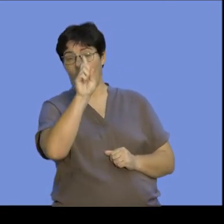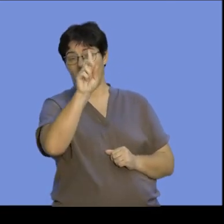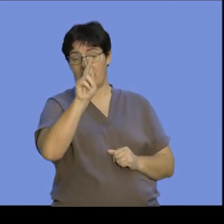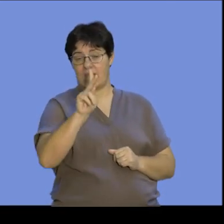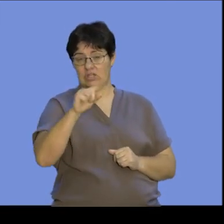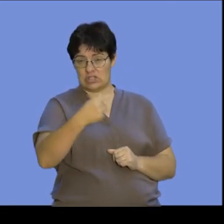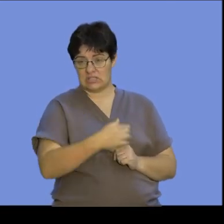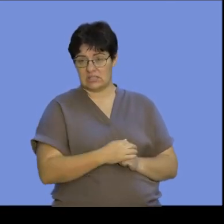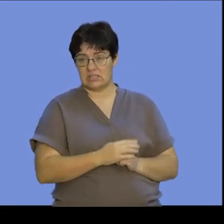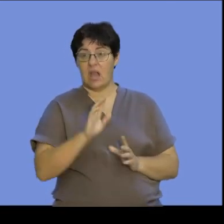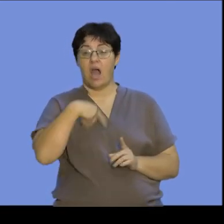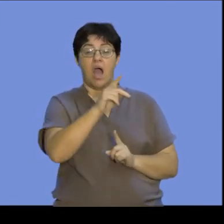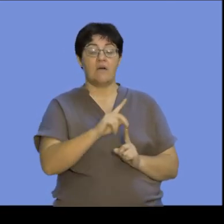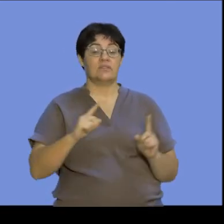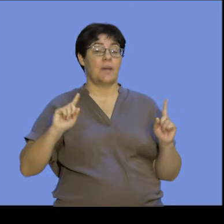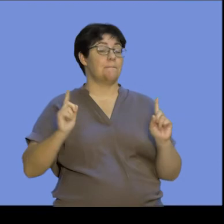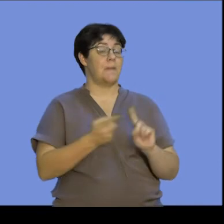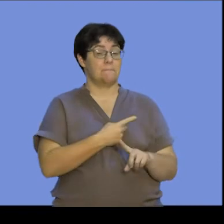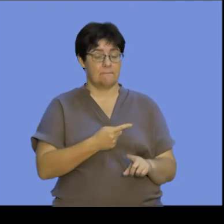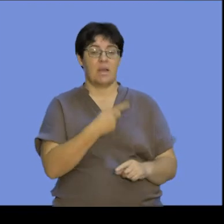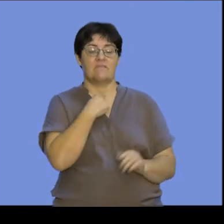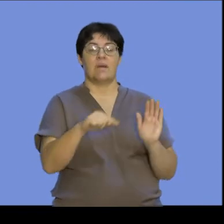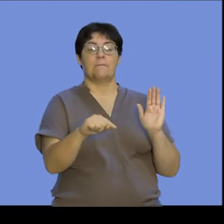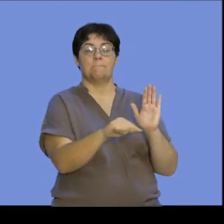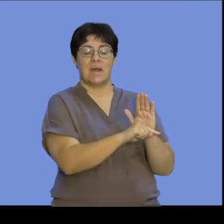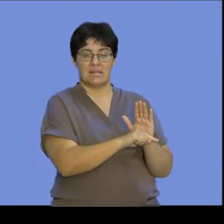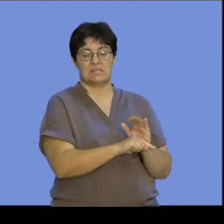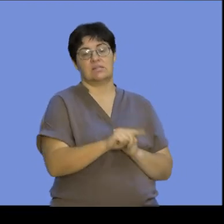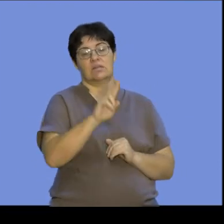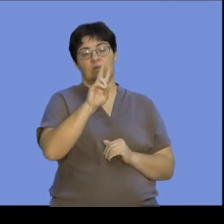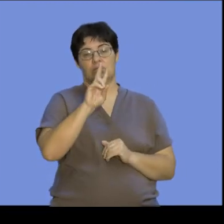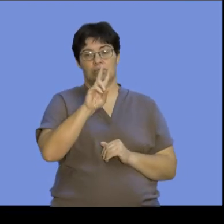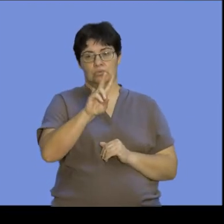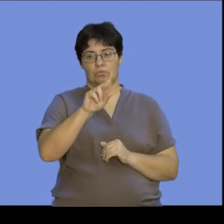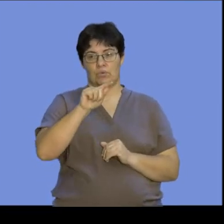and now after the collision, it's going at minus